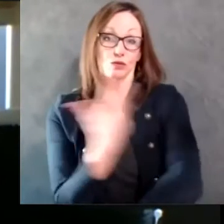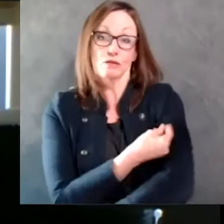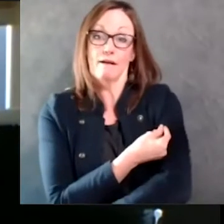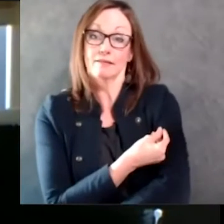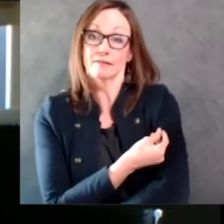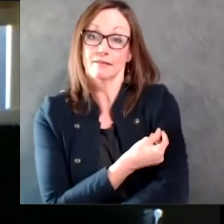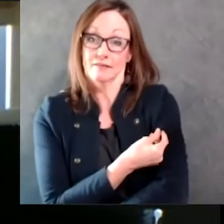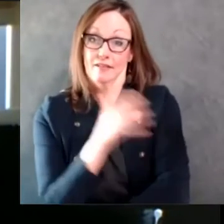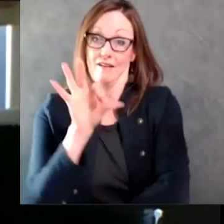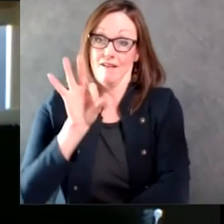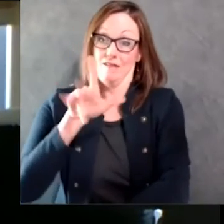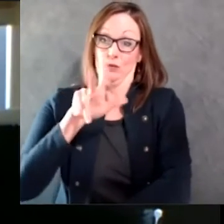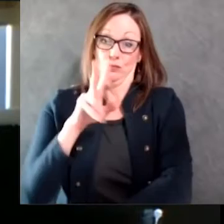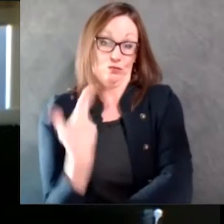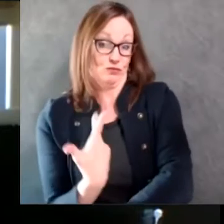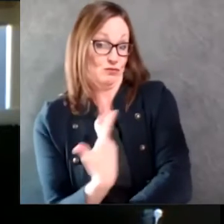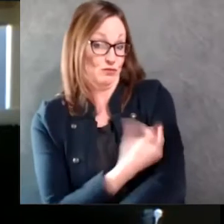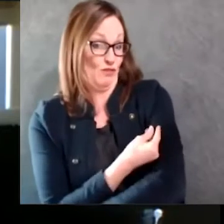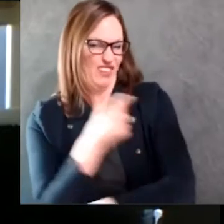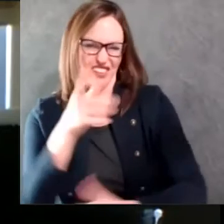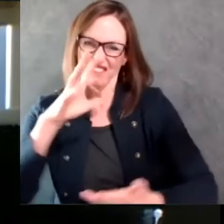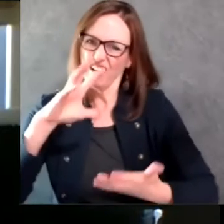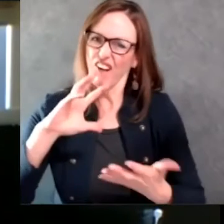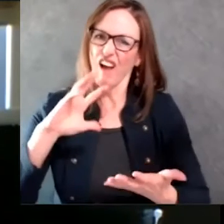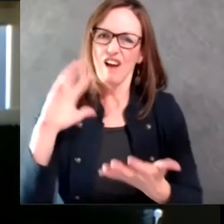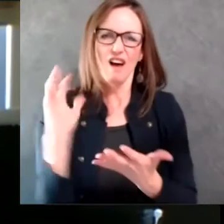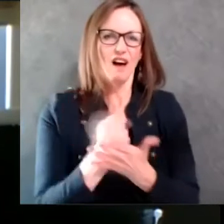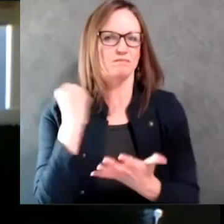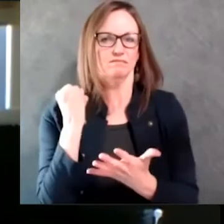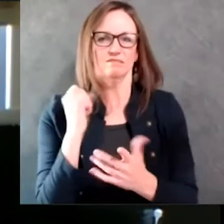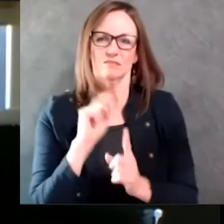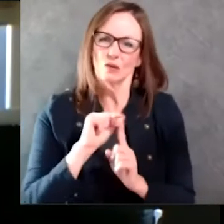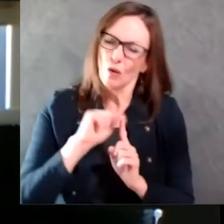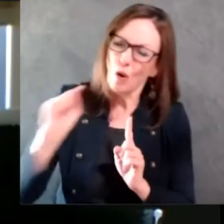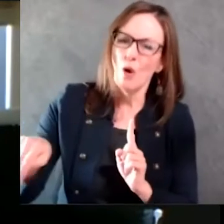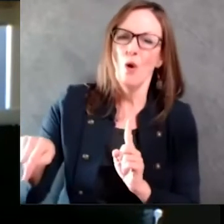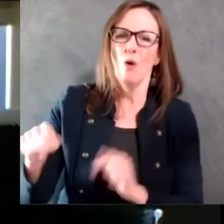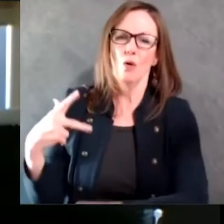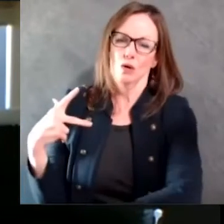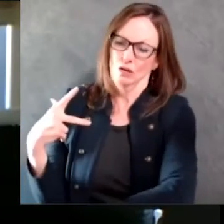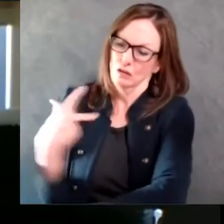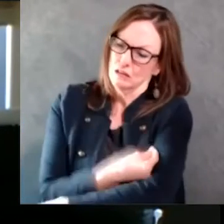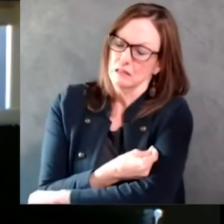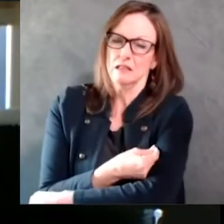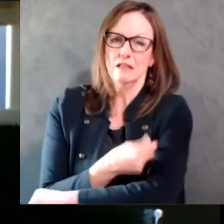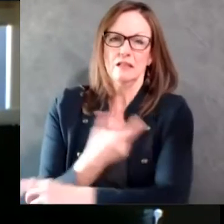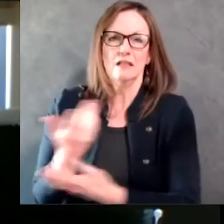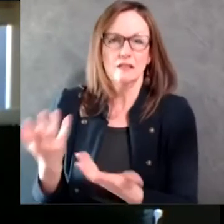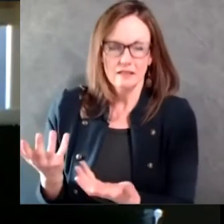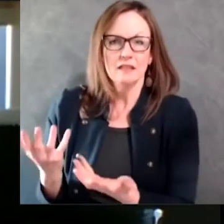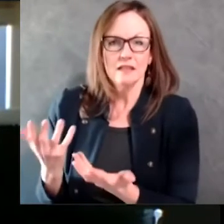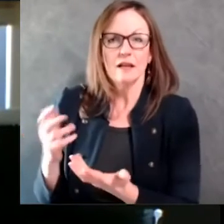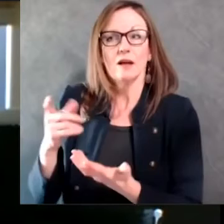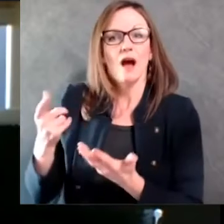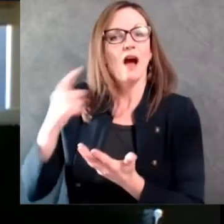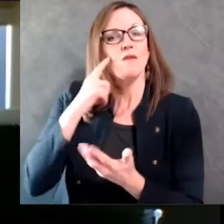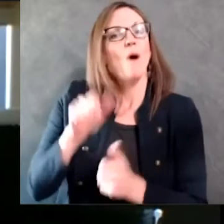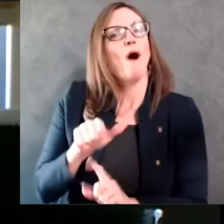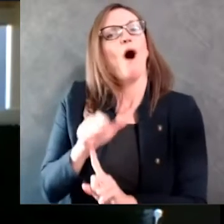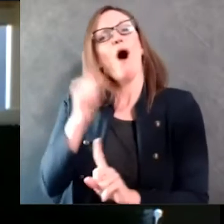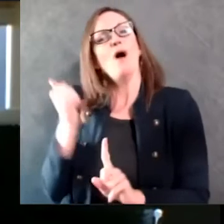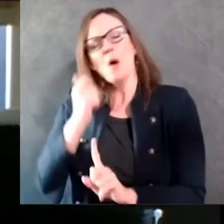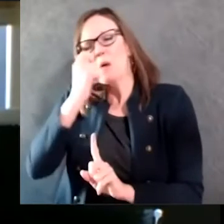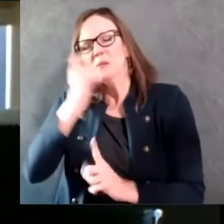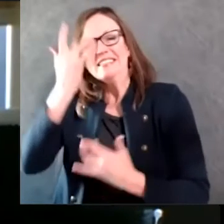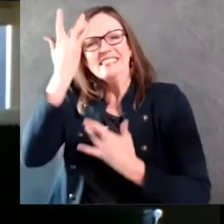our communities. And as the governor said, this is really a responsibility that we all have to